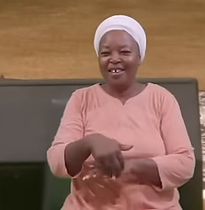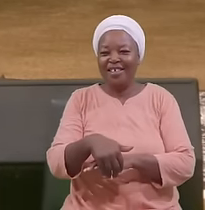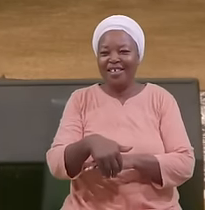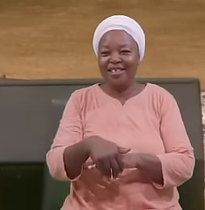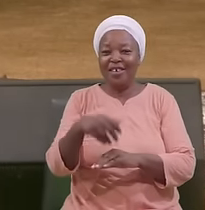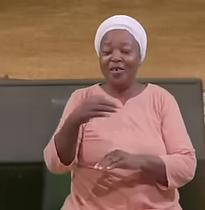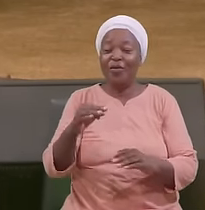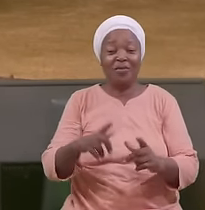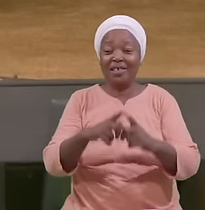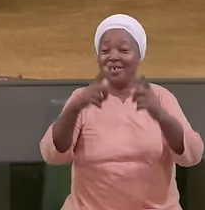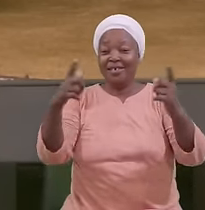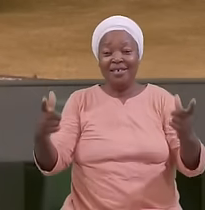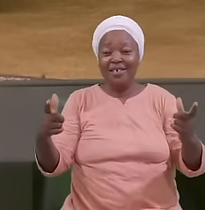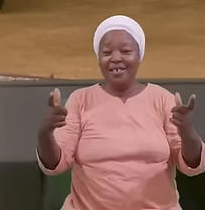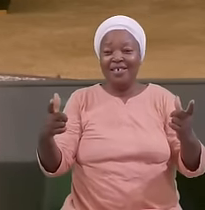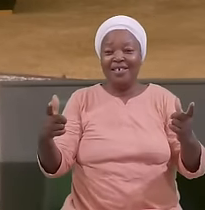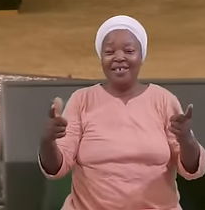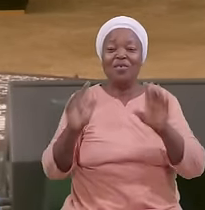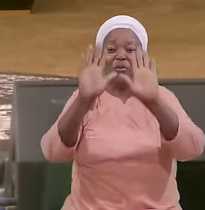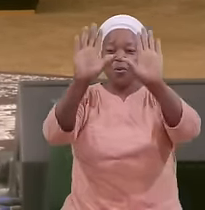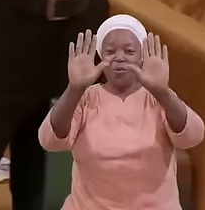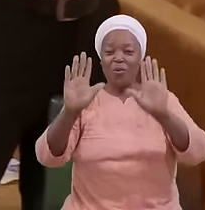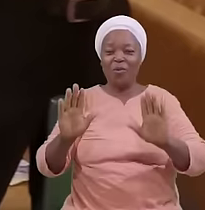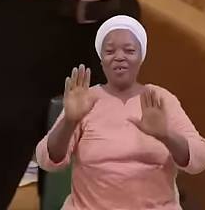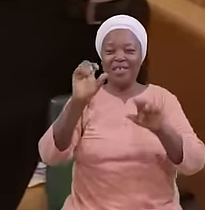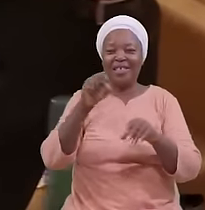of supernatural wonders.